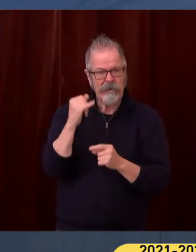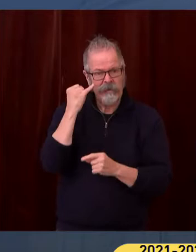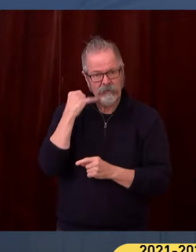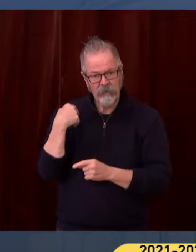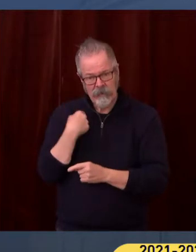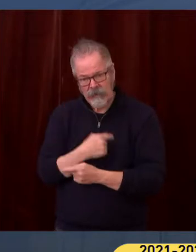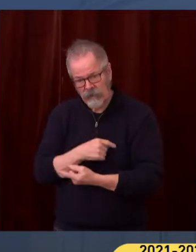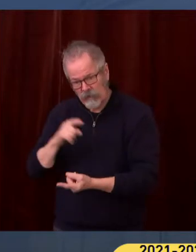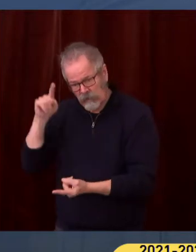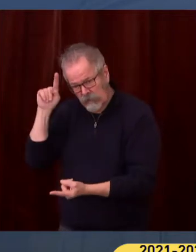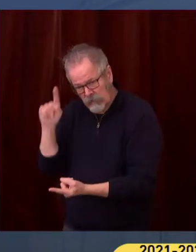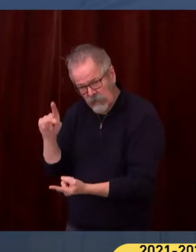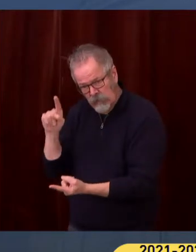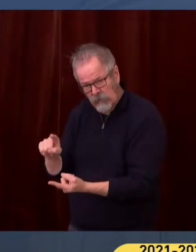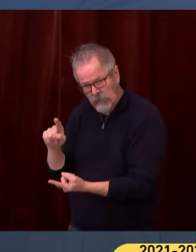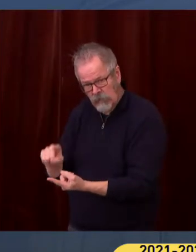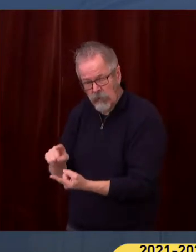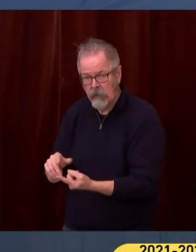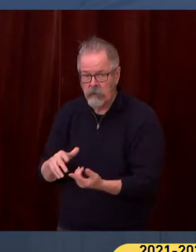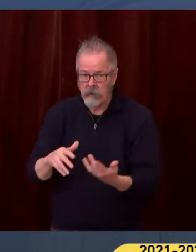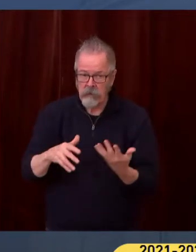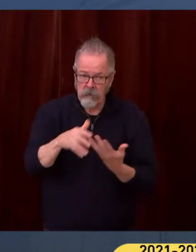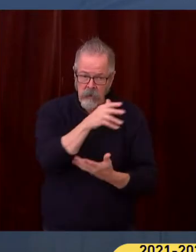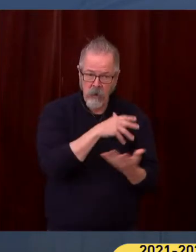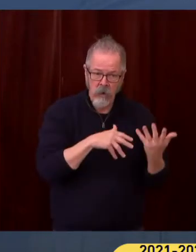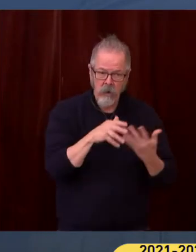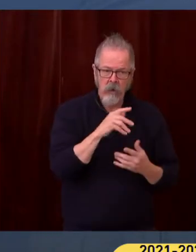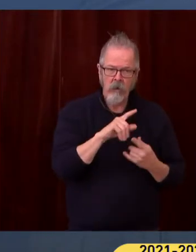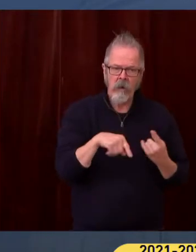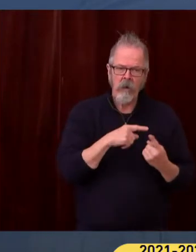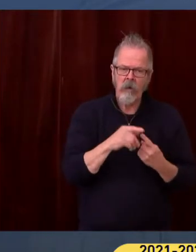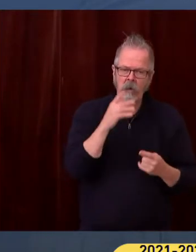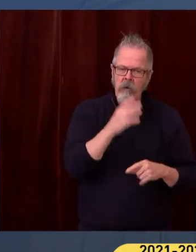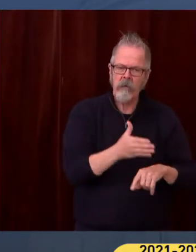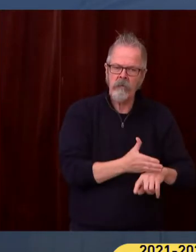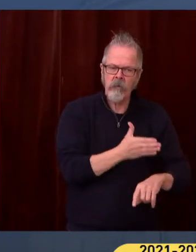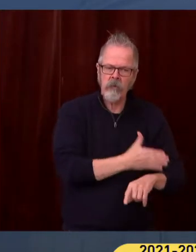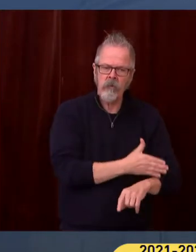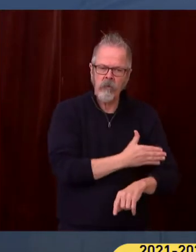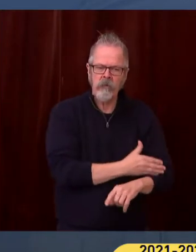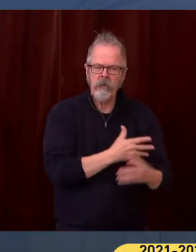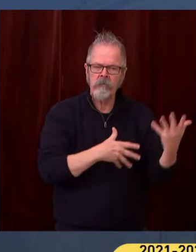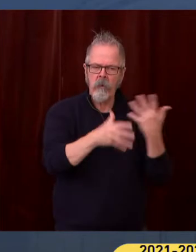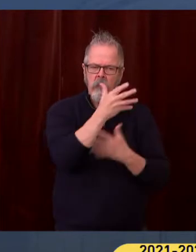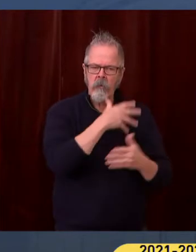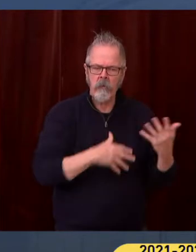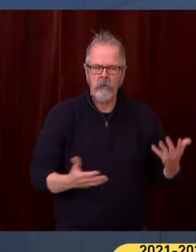Well, listen, the truth is that this is a global problem.